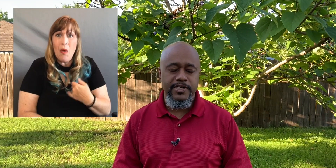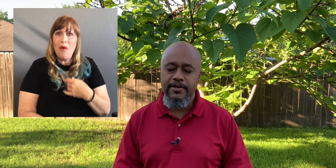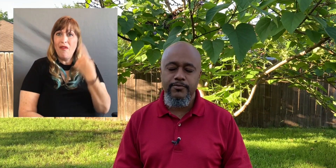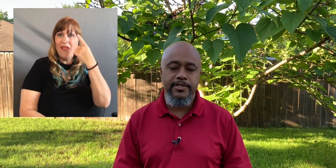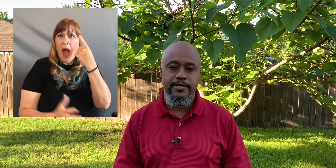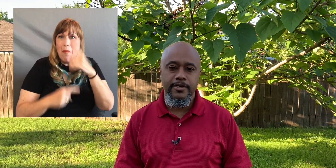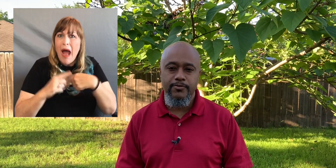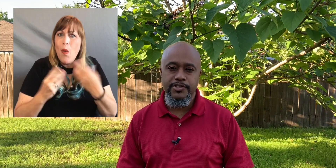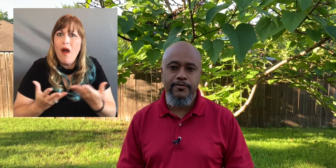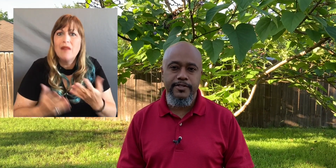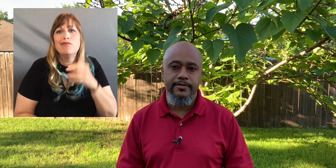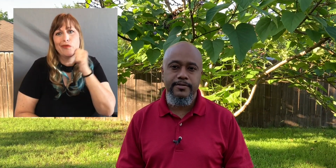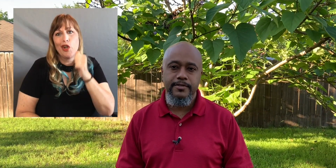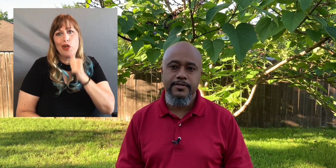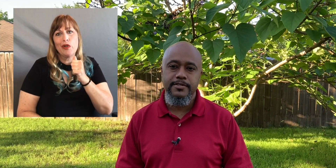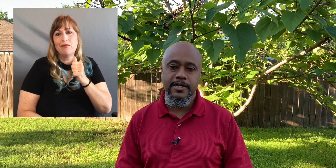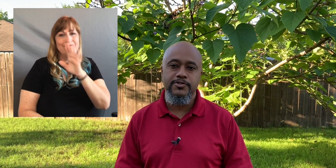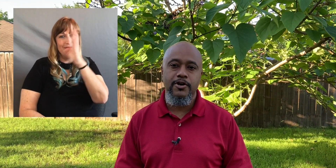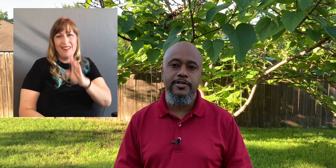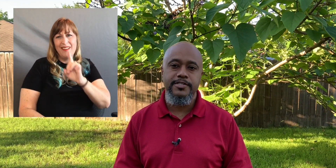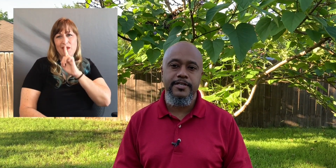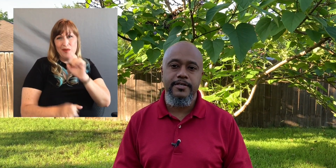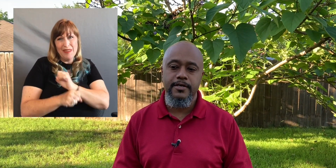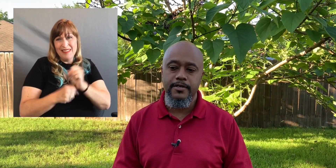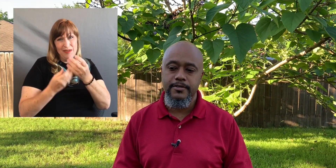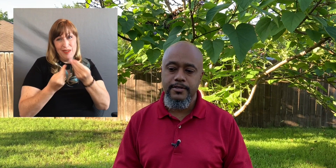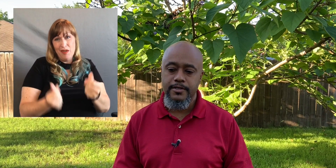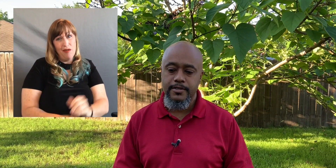And we never really resolved it. So that was the hardest thing.